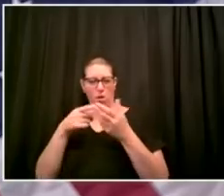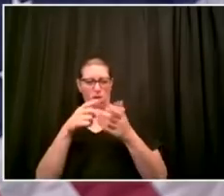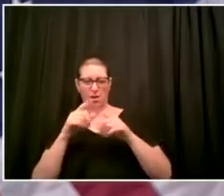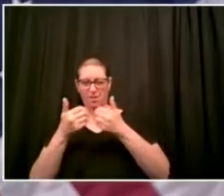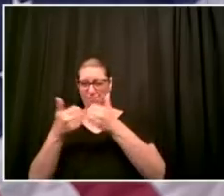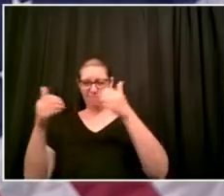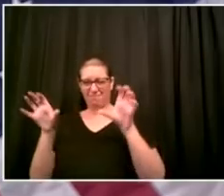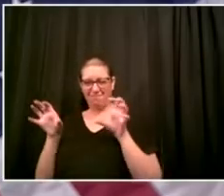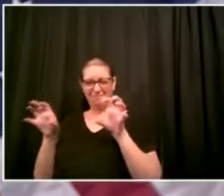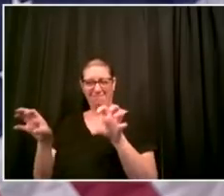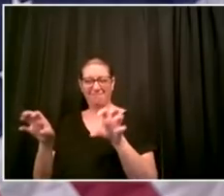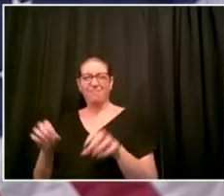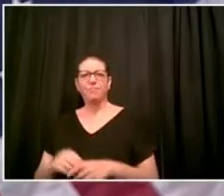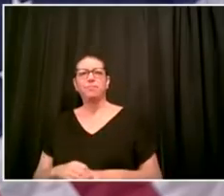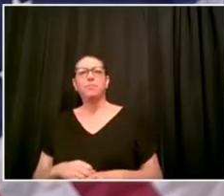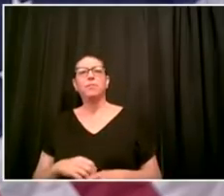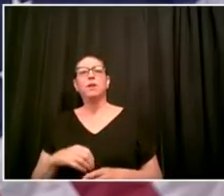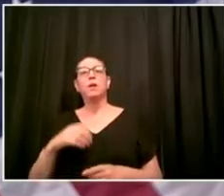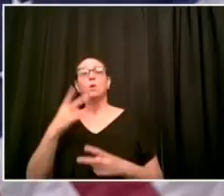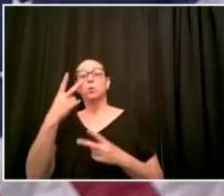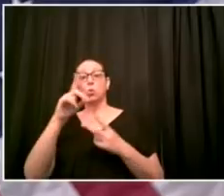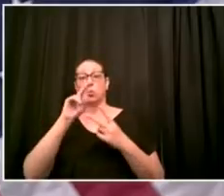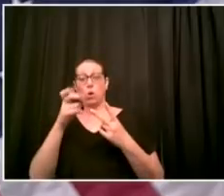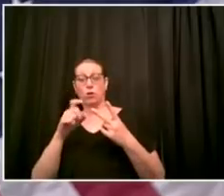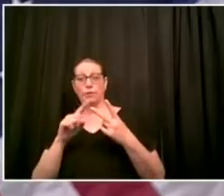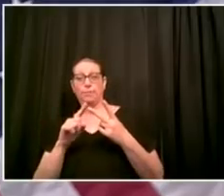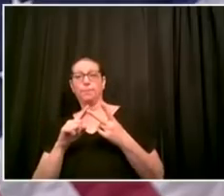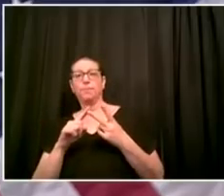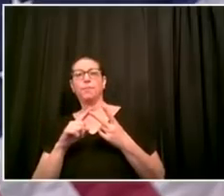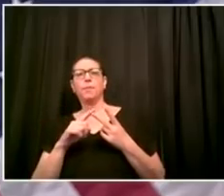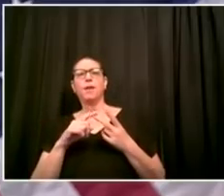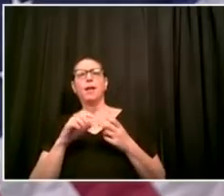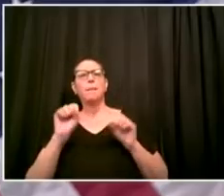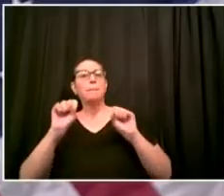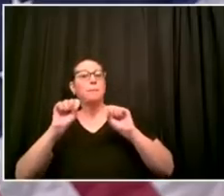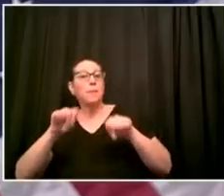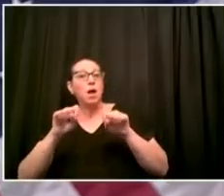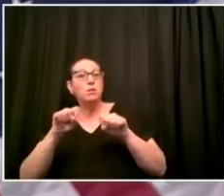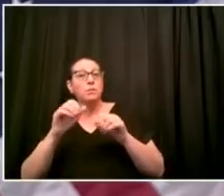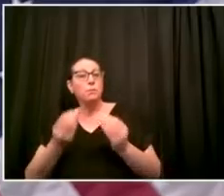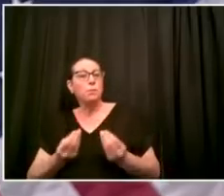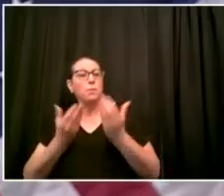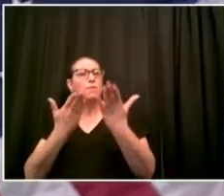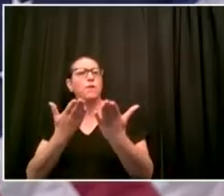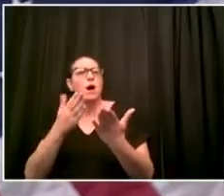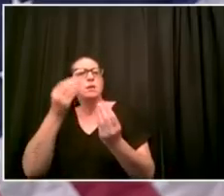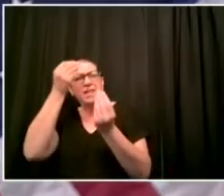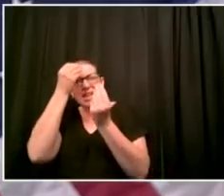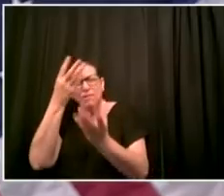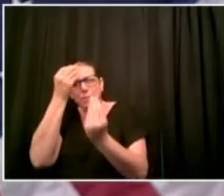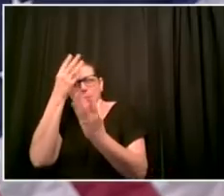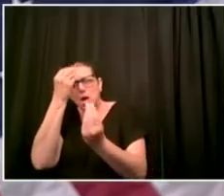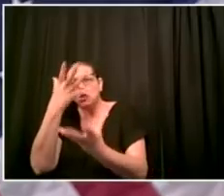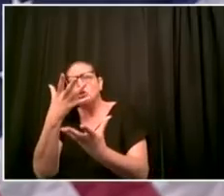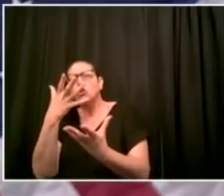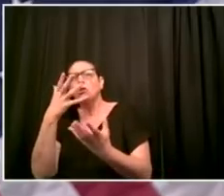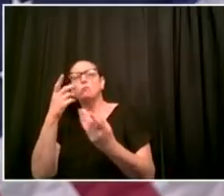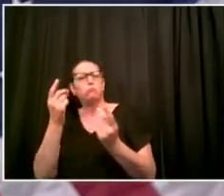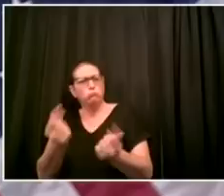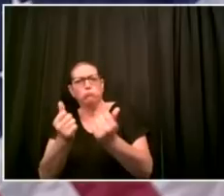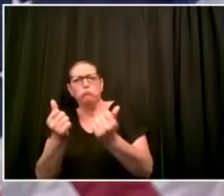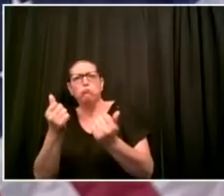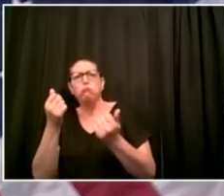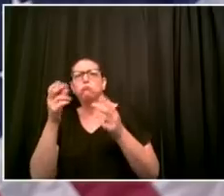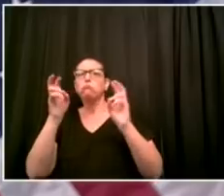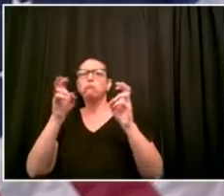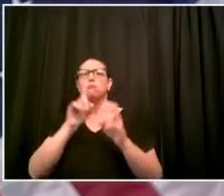is your administration making to address this kind of disparity? I understand there's a plan to reduce the NYPD's role in this kind of enforcement, but now some people, as I